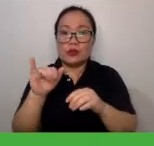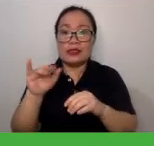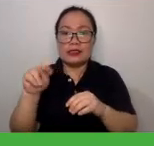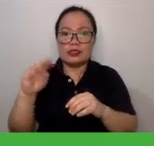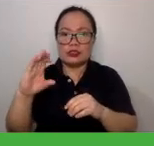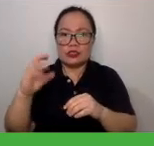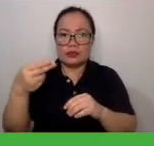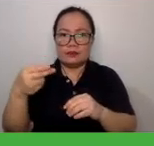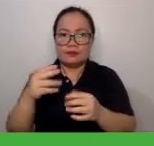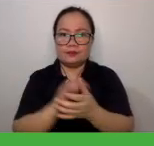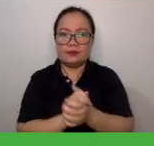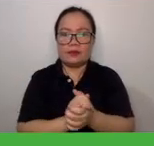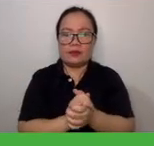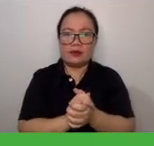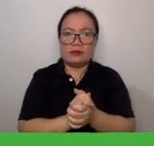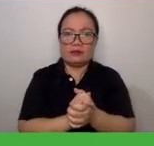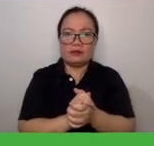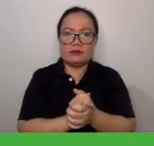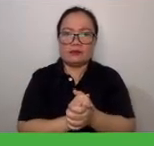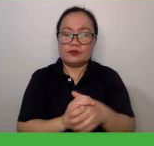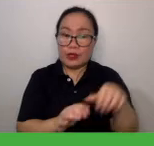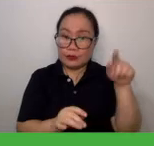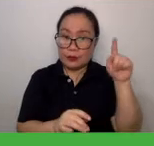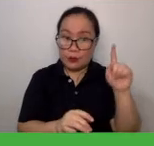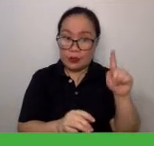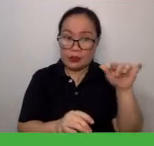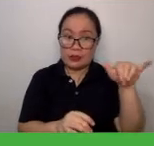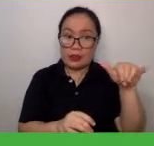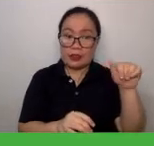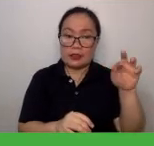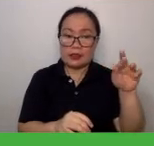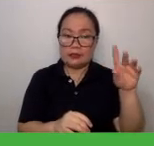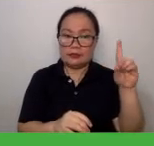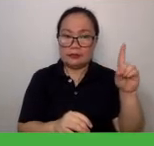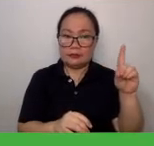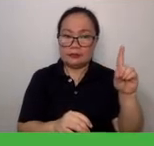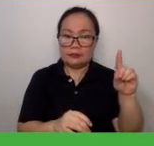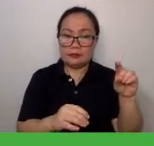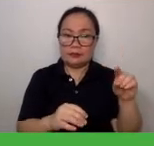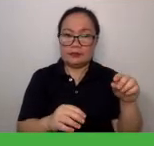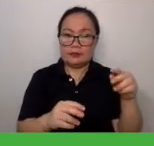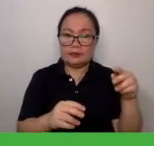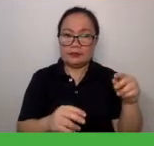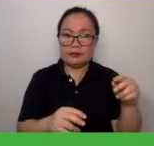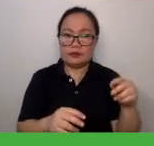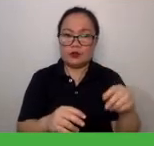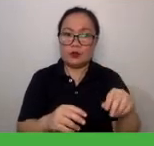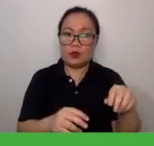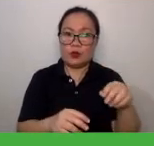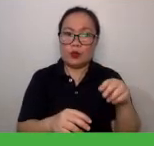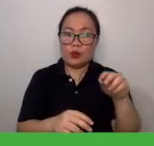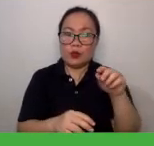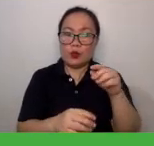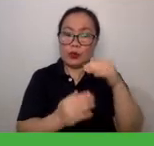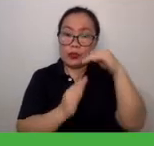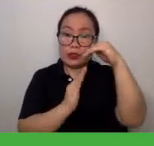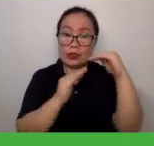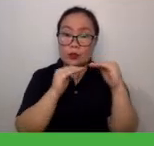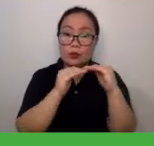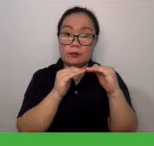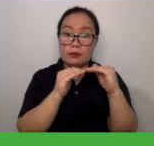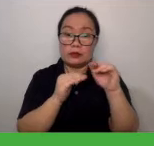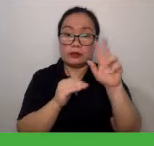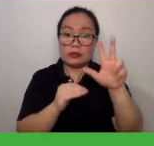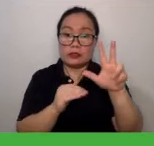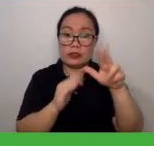1 yard, diba sabi ko kanina, this is 1. For every 1 yard, that is equivalent to 3 feet. Okay, yun